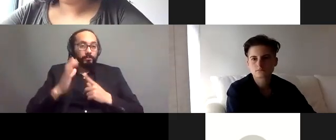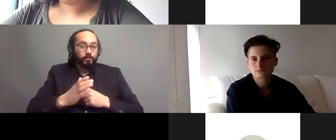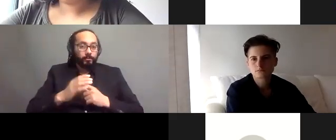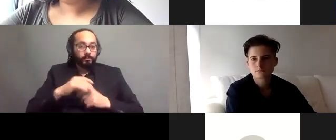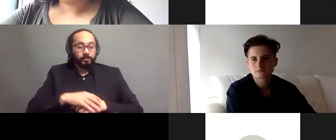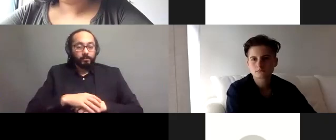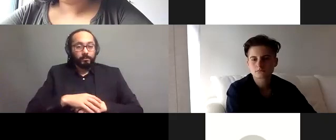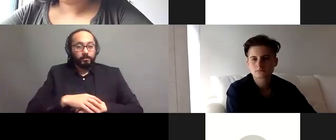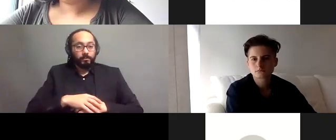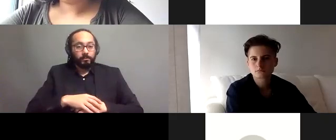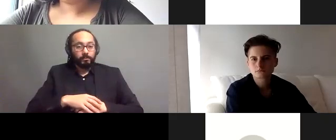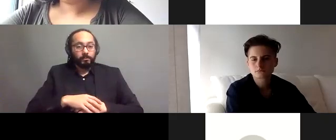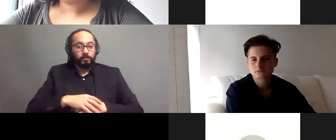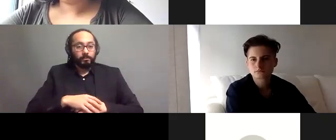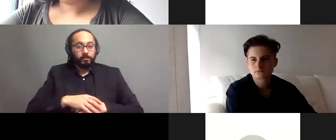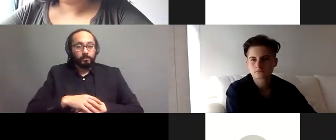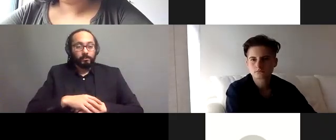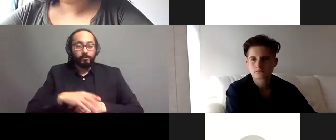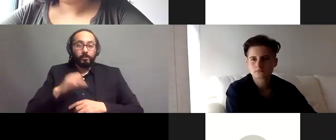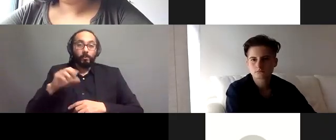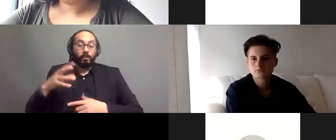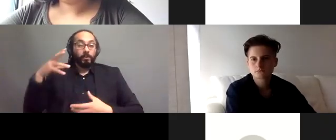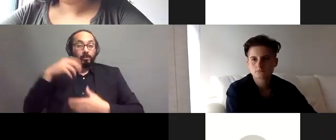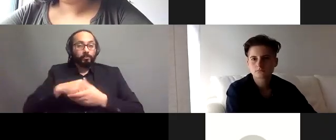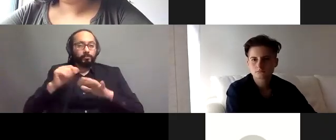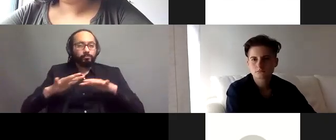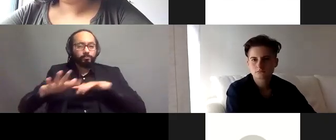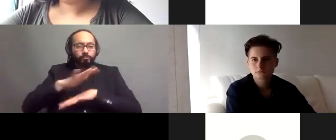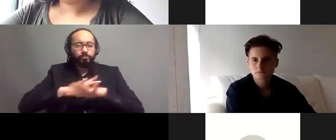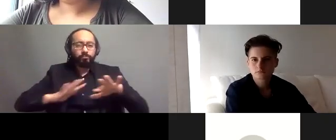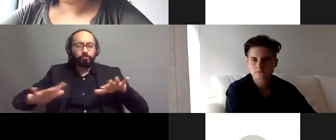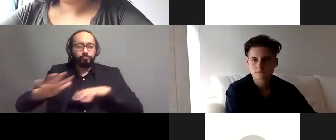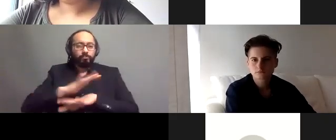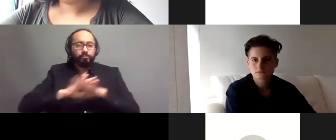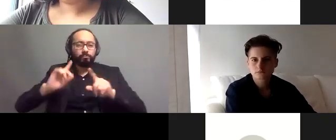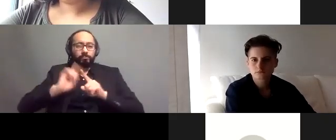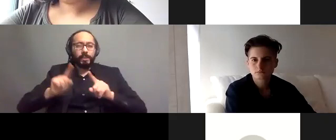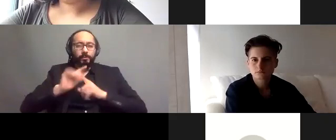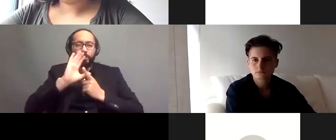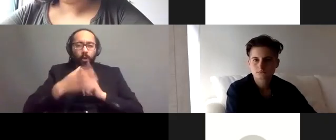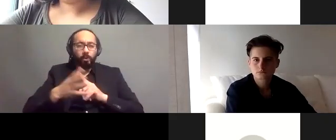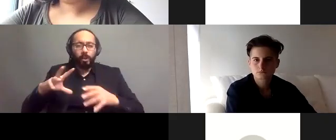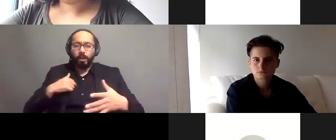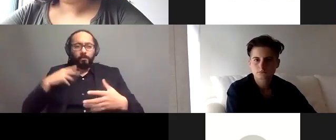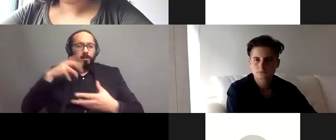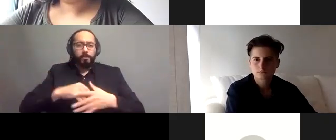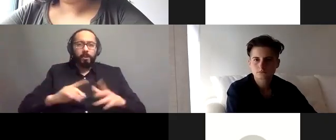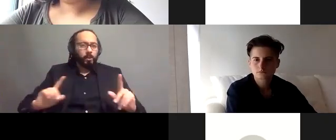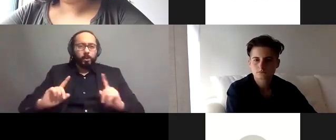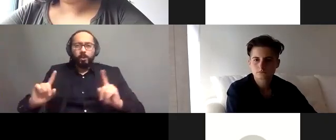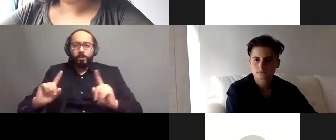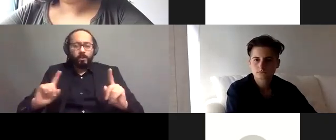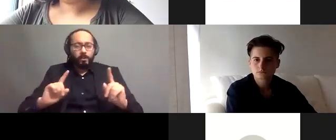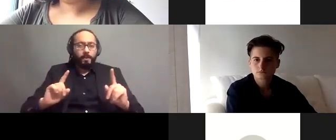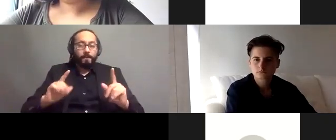be in the melting pot in this culture and language and all. So that's the one thing that